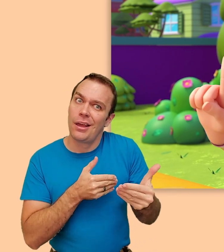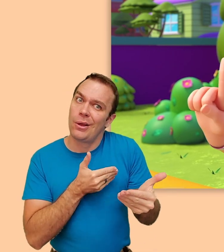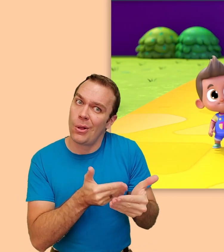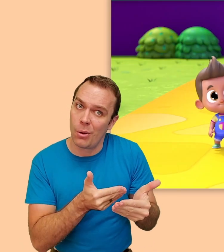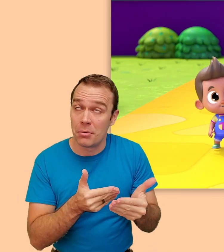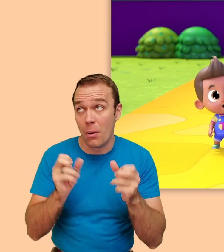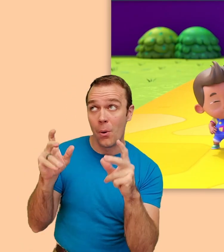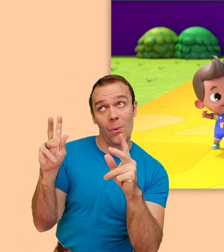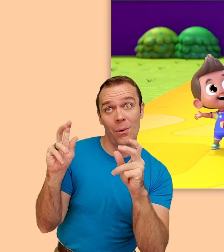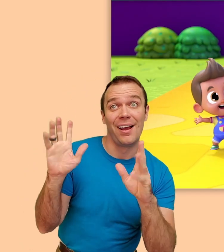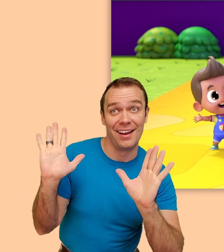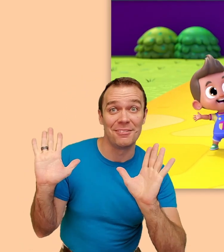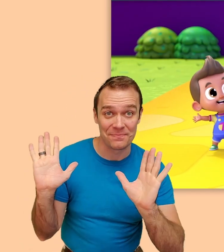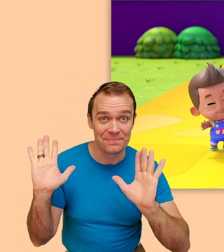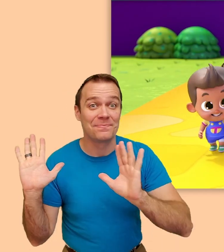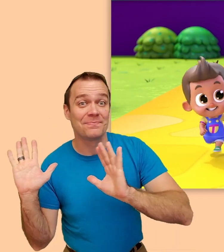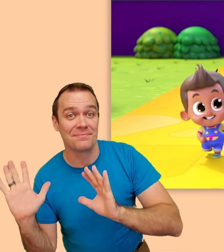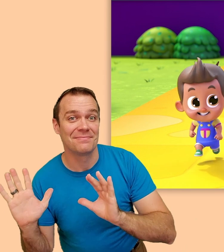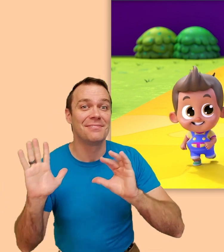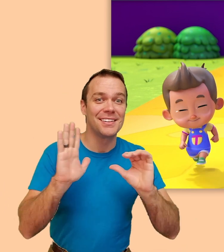too far now. Okay.